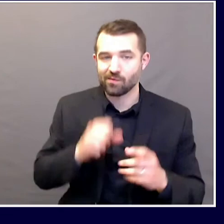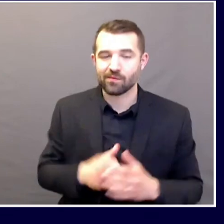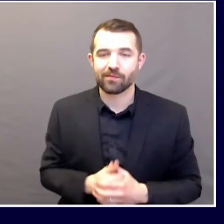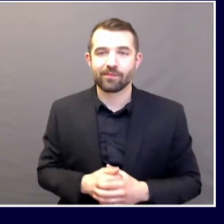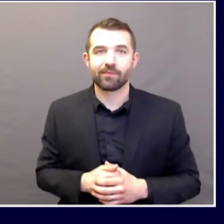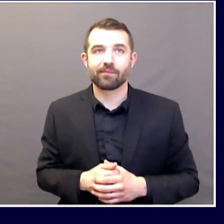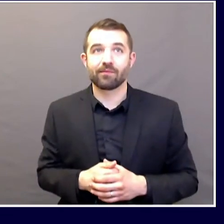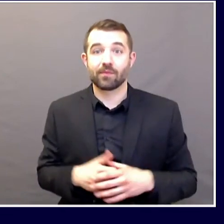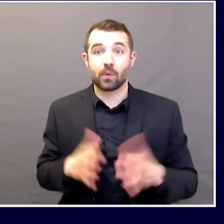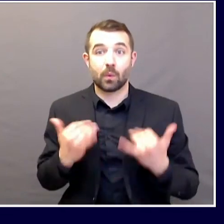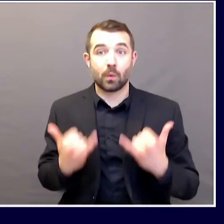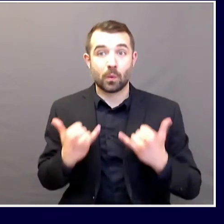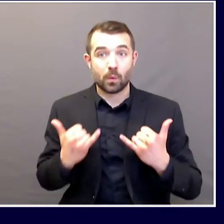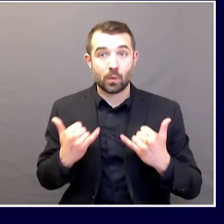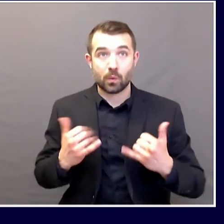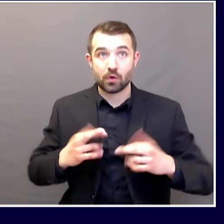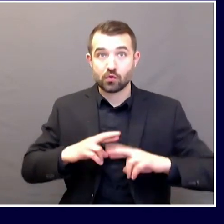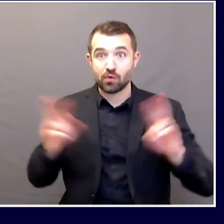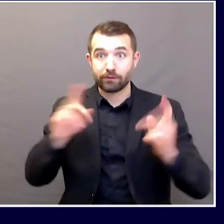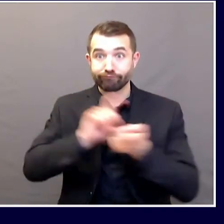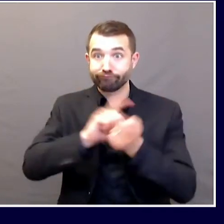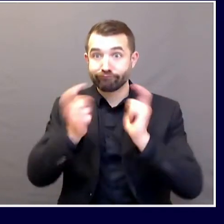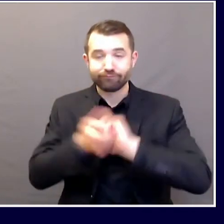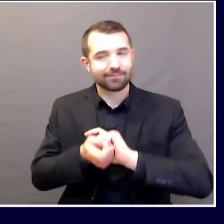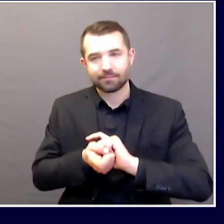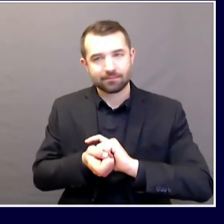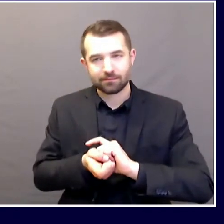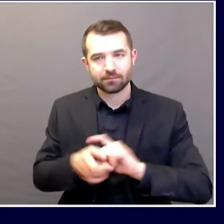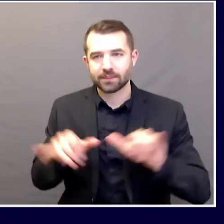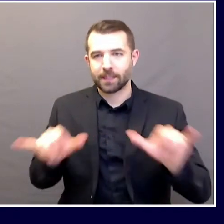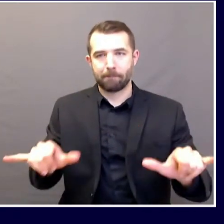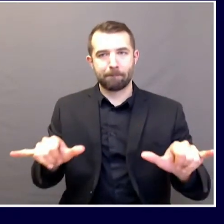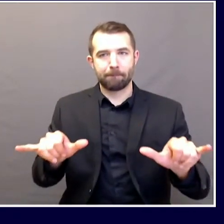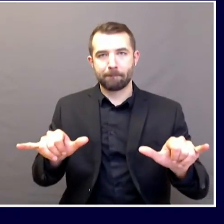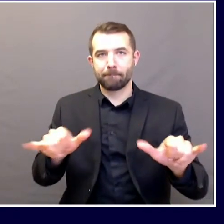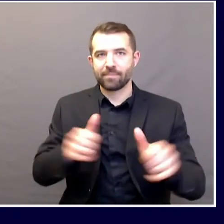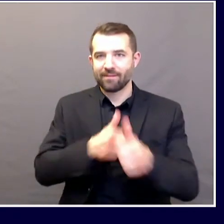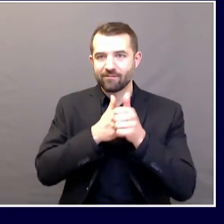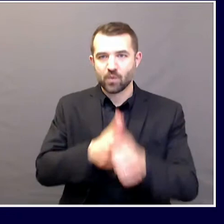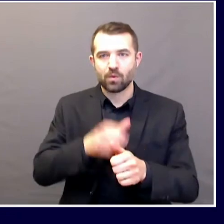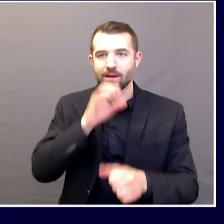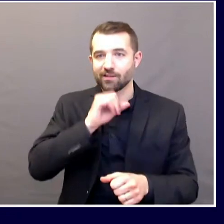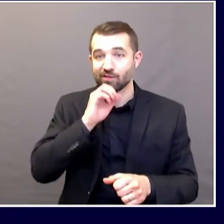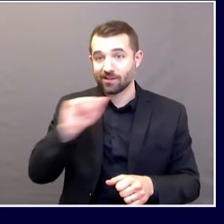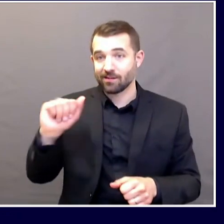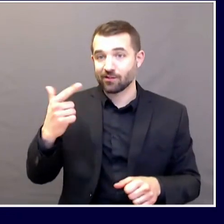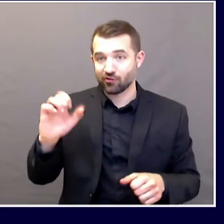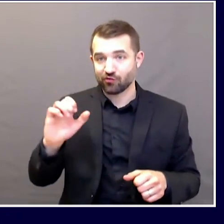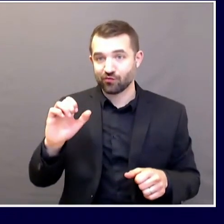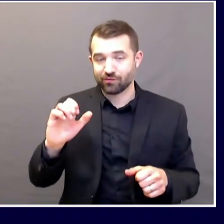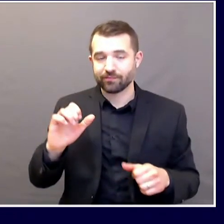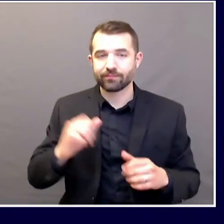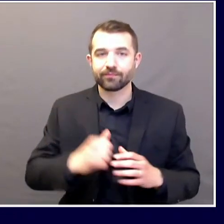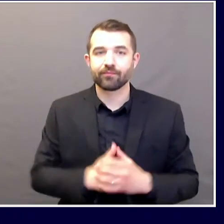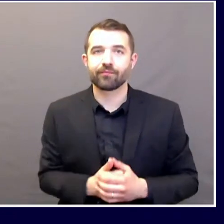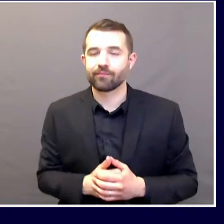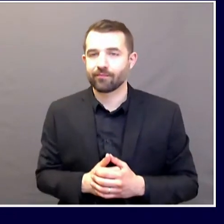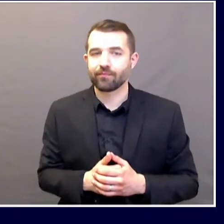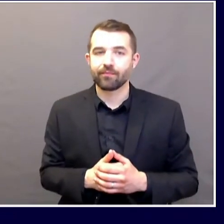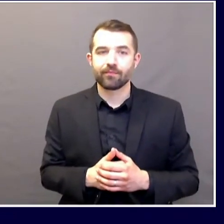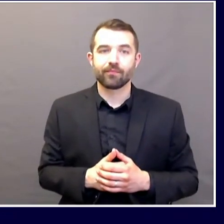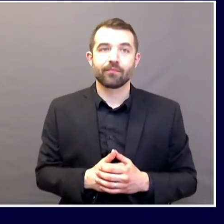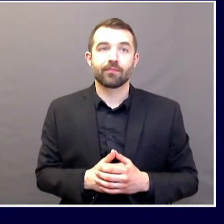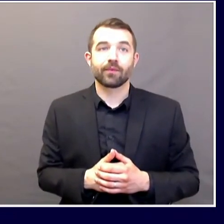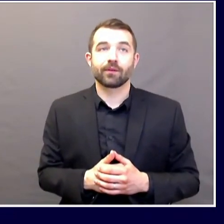making any changes to the age-based allocation that we've talked about previously. But let me just acknowledge that